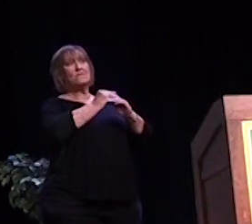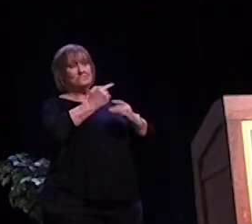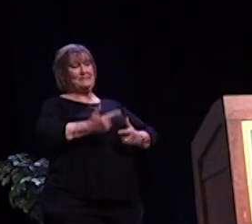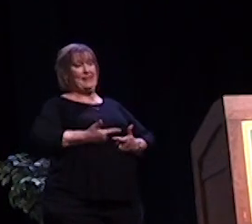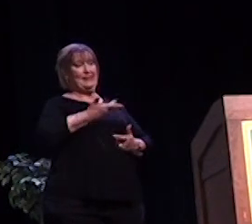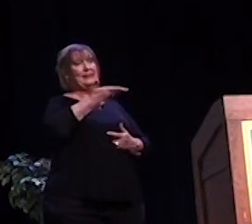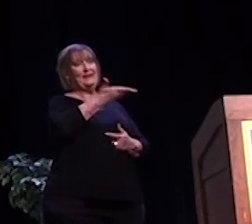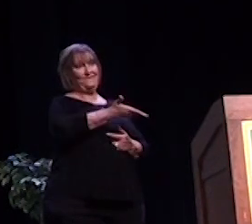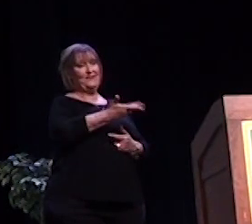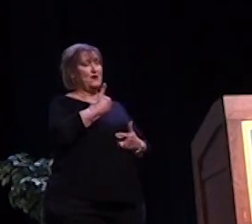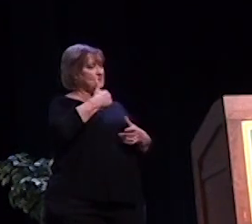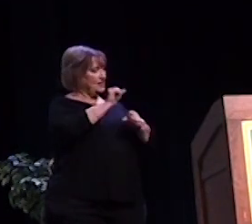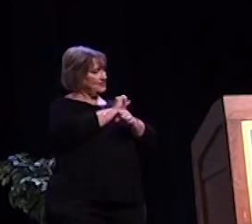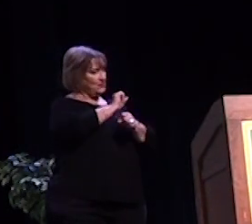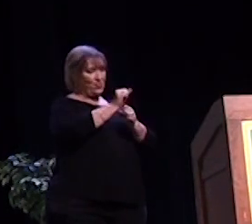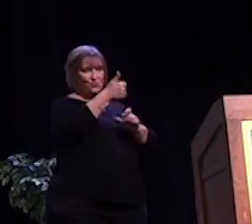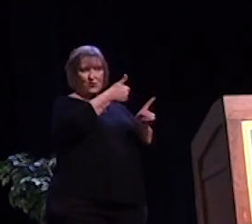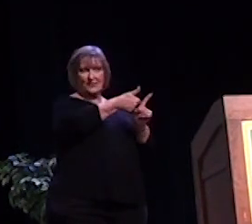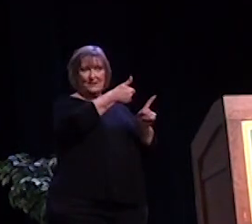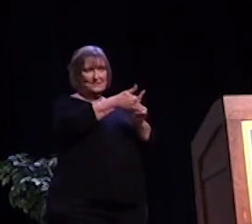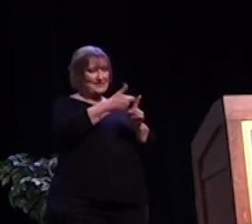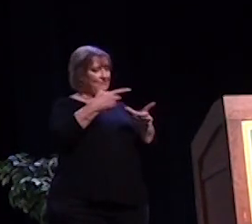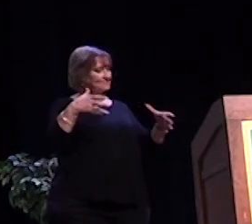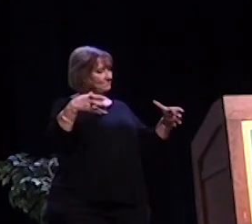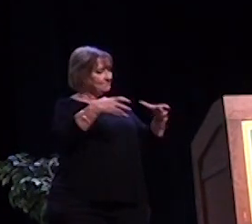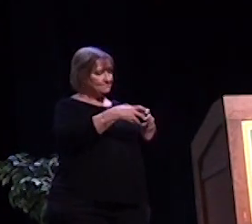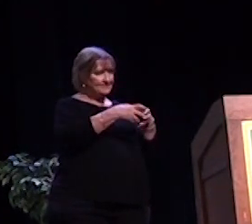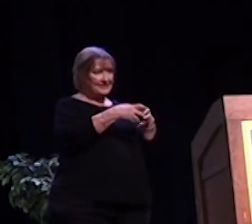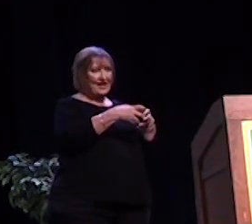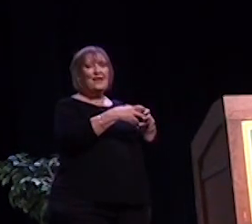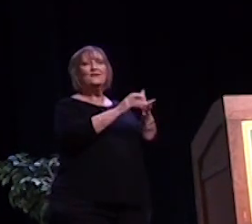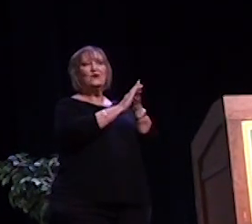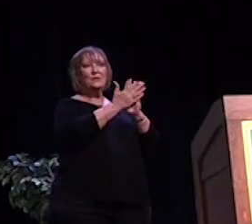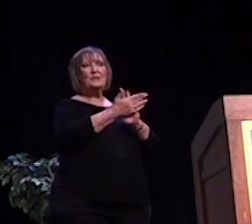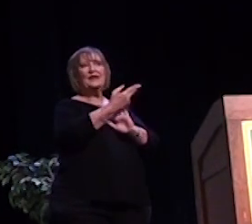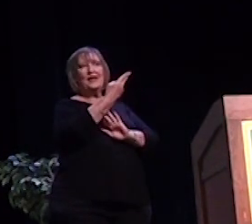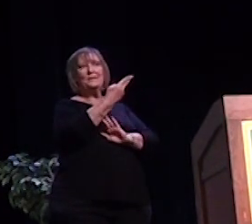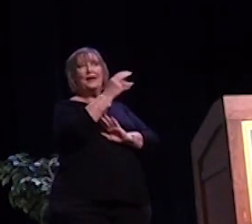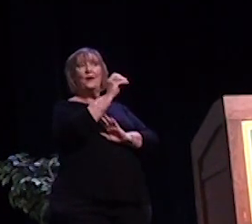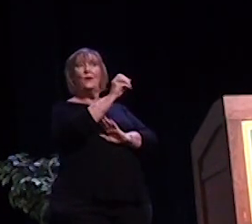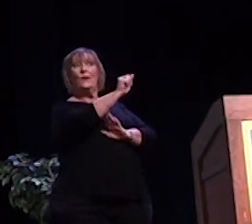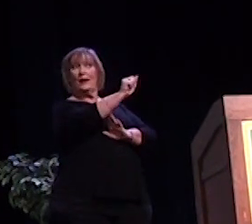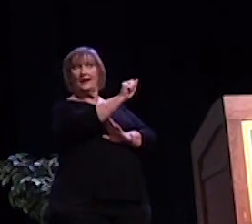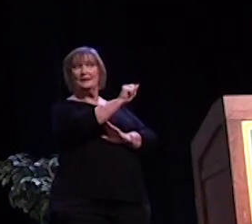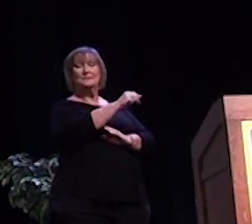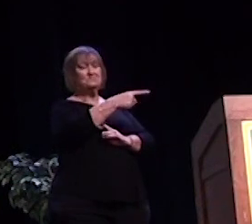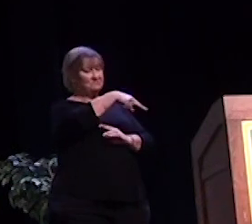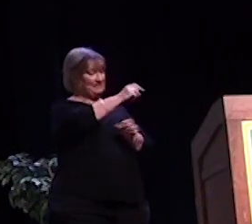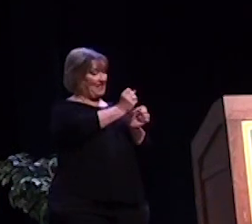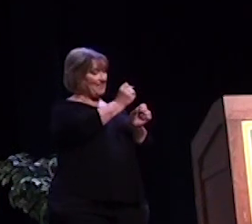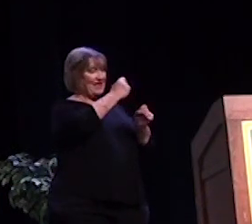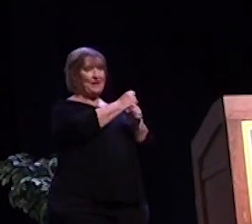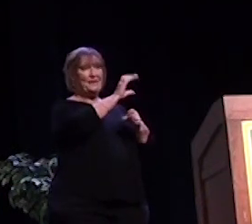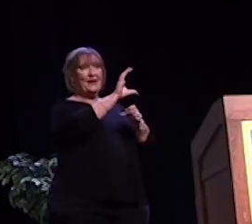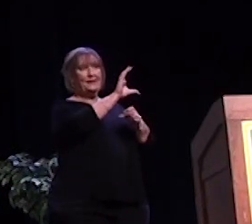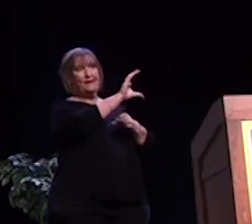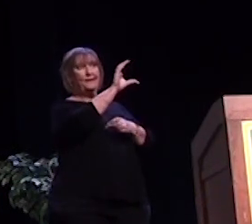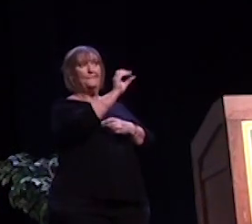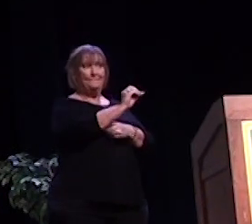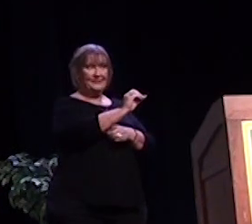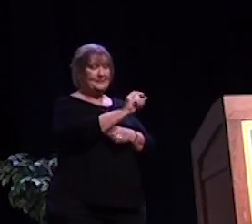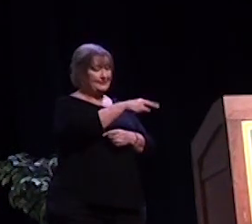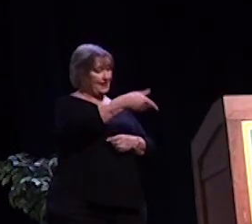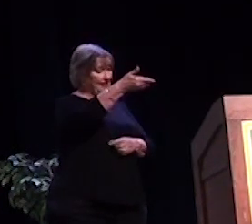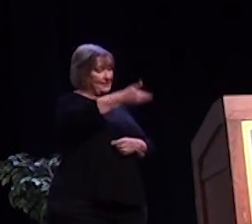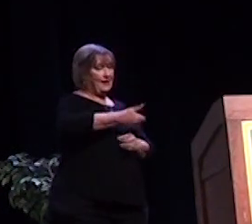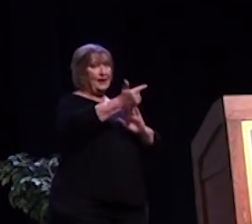of the work alongside me themselves. They got together as the homeowners and organized and created their corporate structure and hired